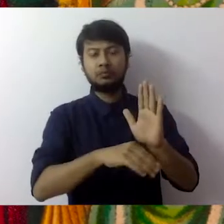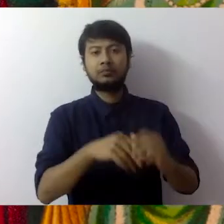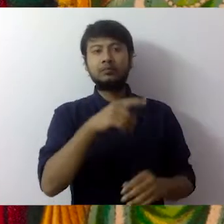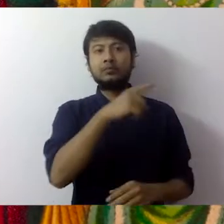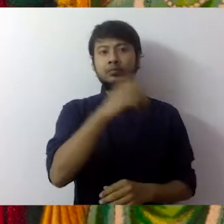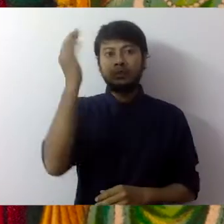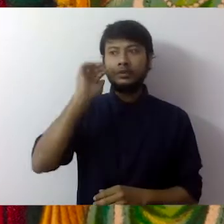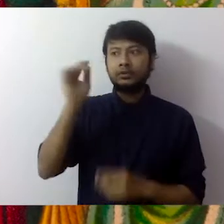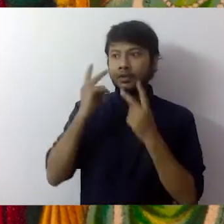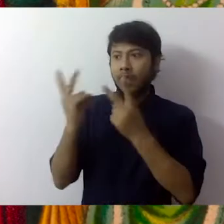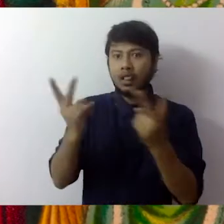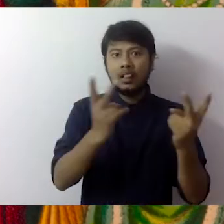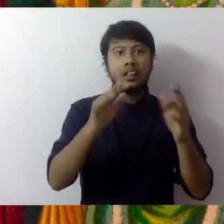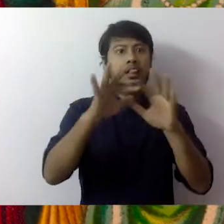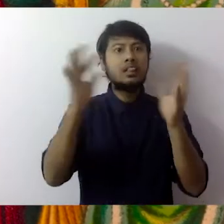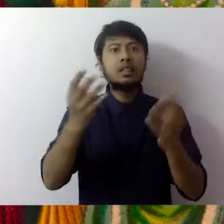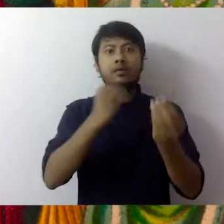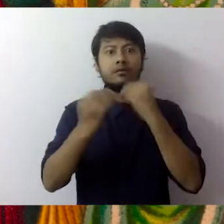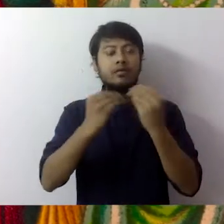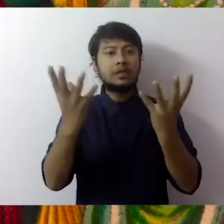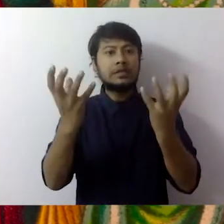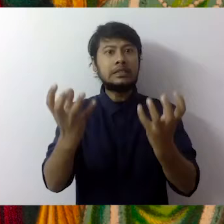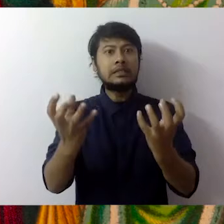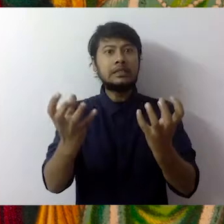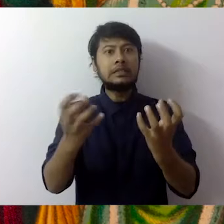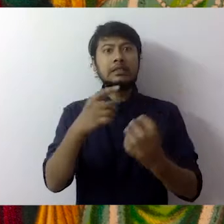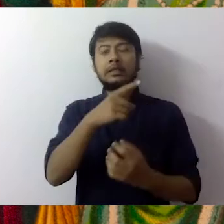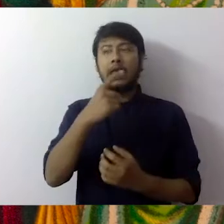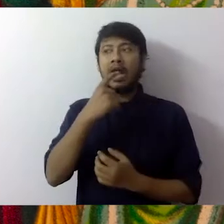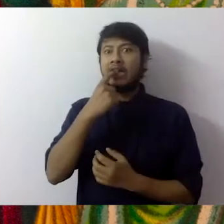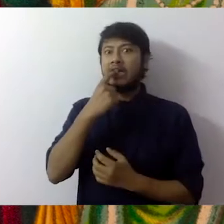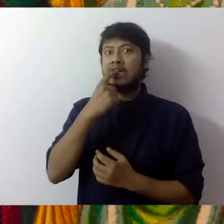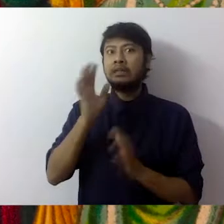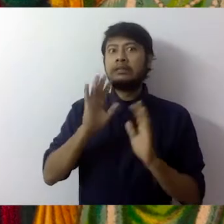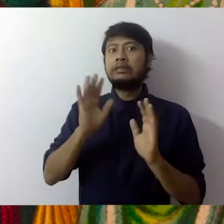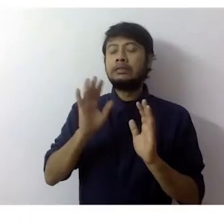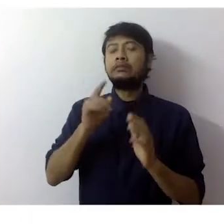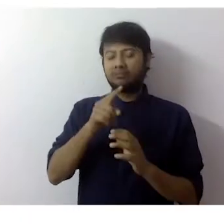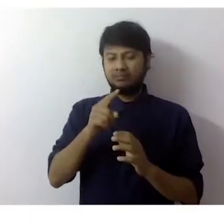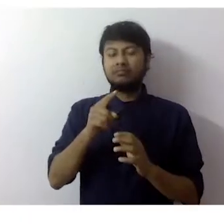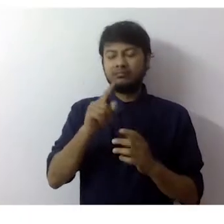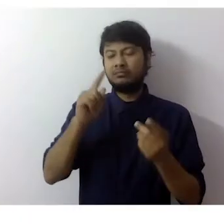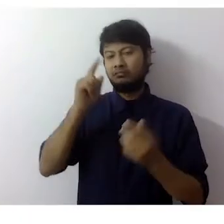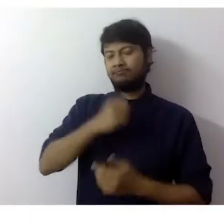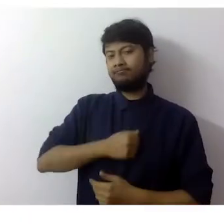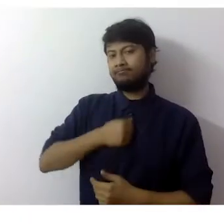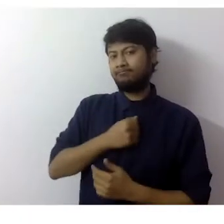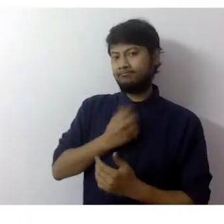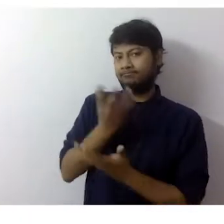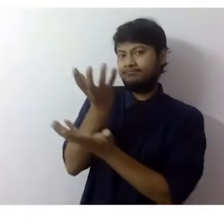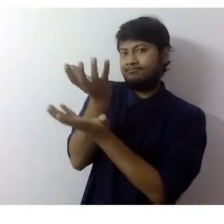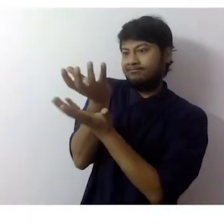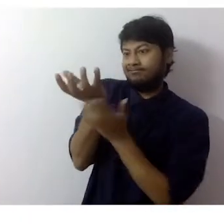his mistake and with a begging pole in his hand approached Parvati in the form of Annapurna. This chromolithograph